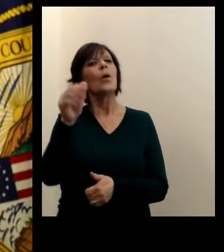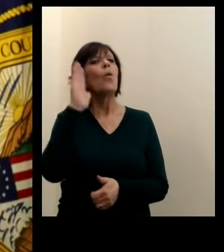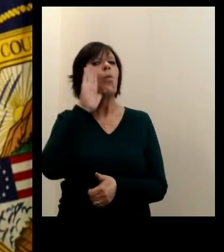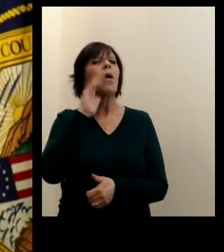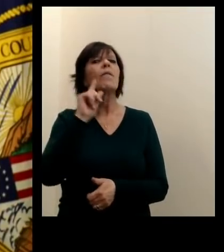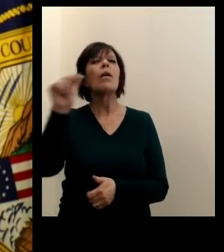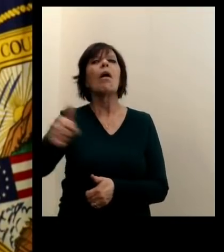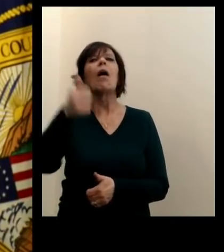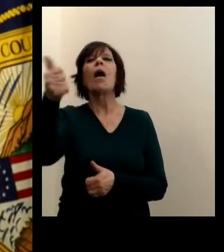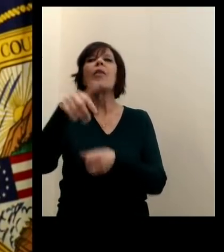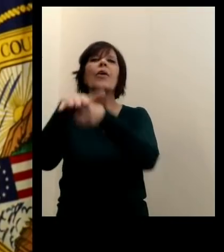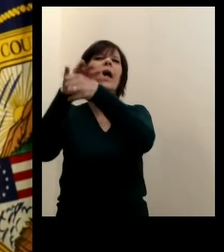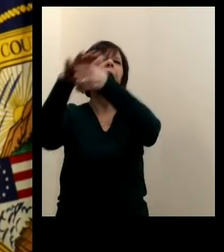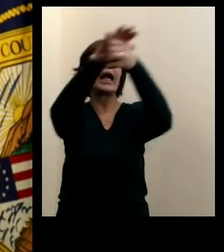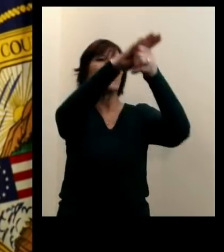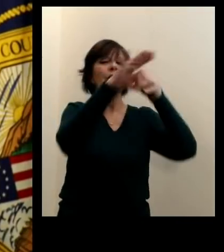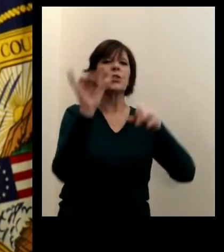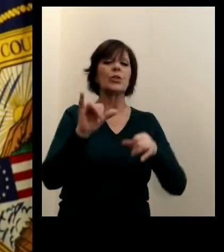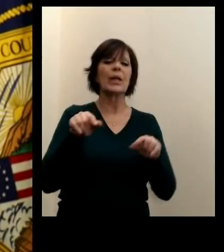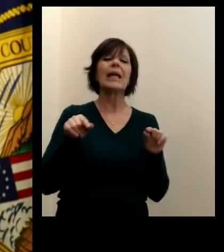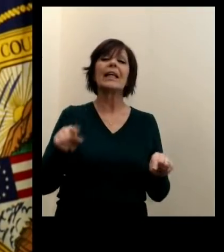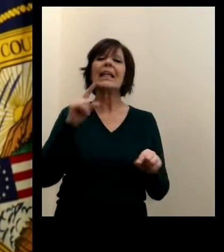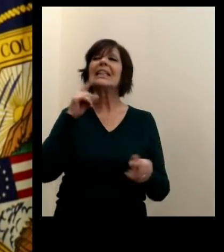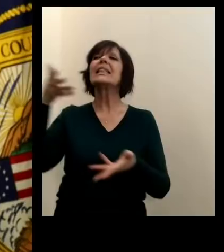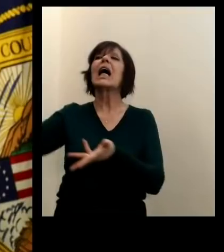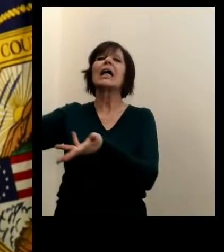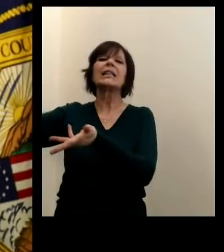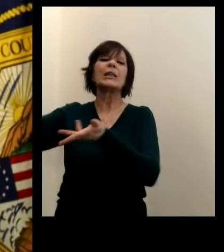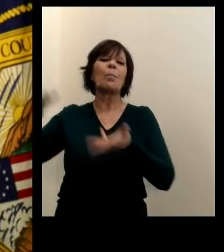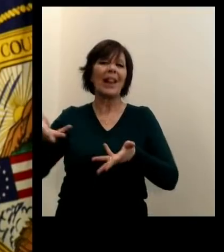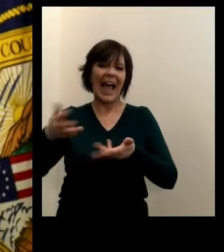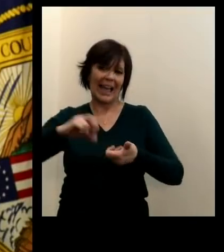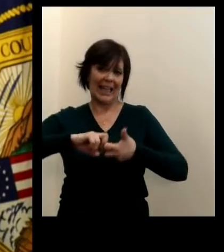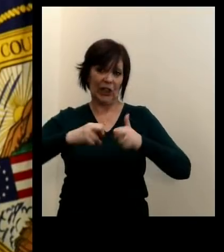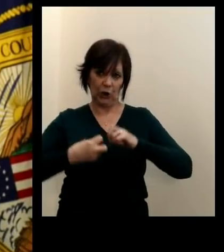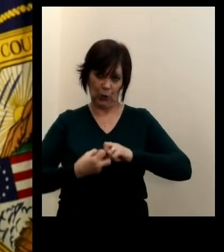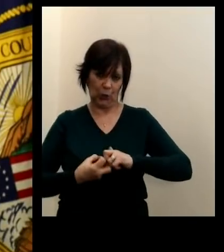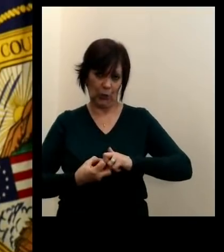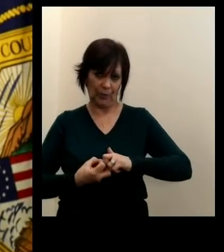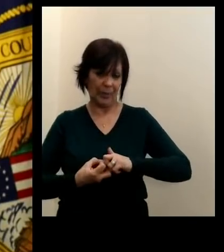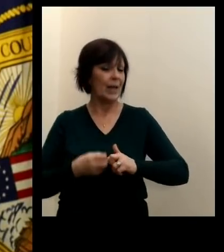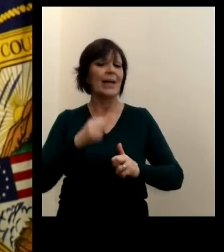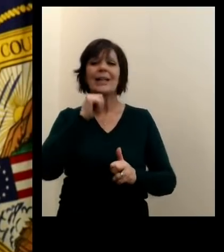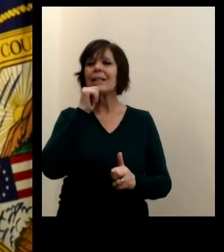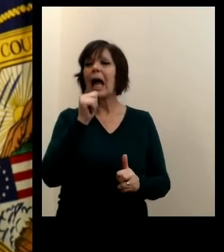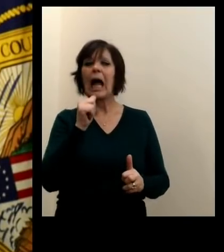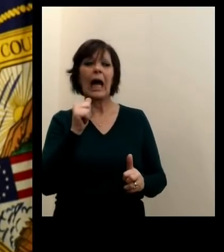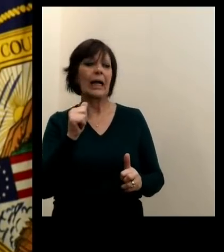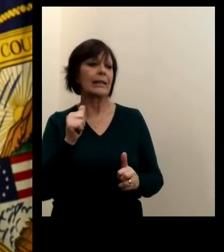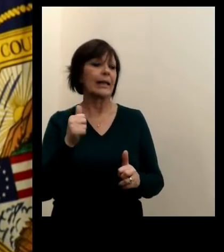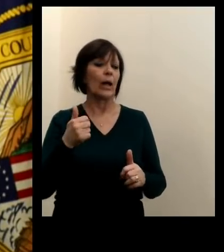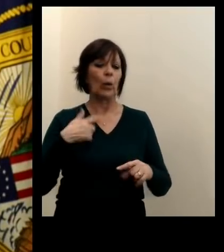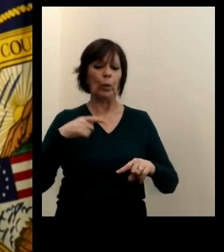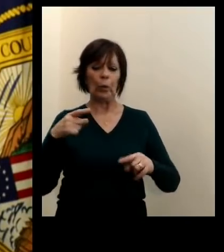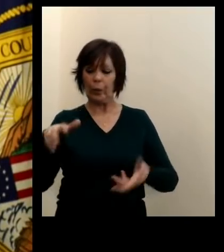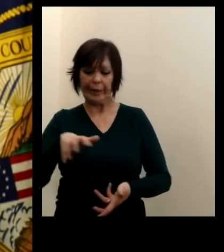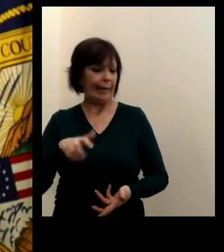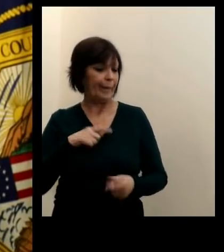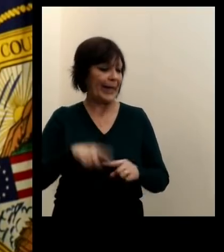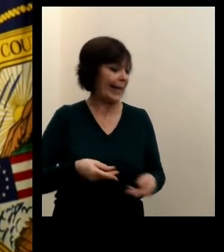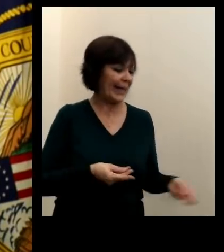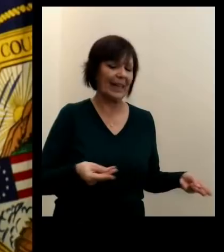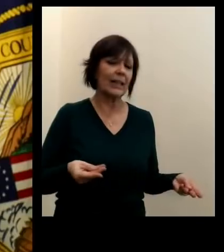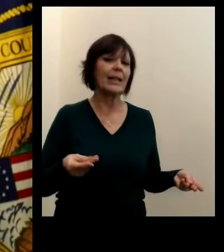areas that get it as well. This is a supply issue. It's not a logistics issue for Erie County. We have 3 point